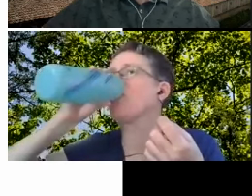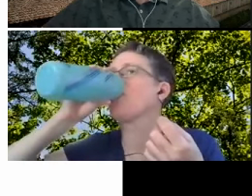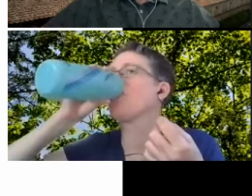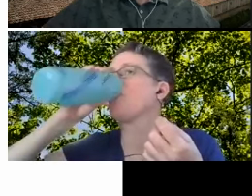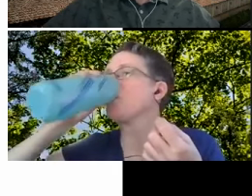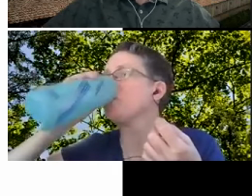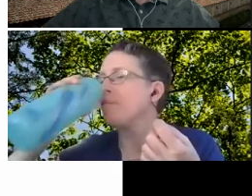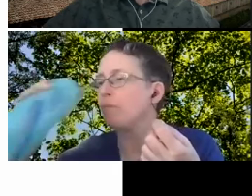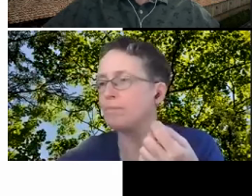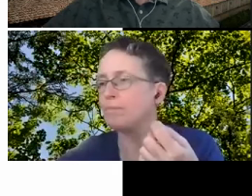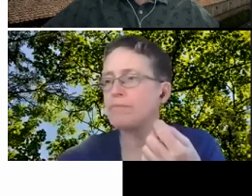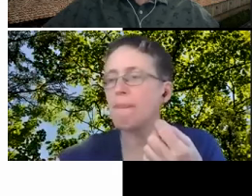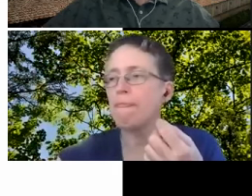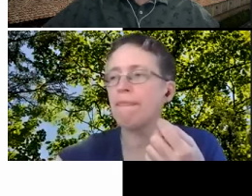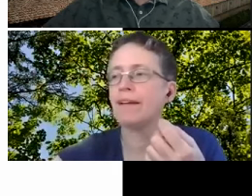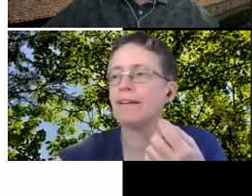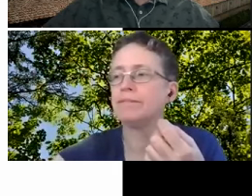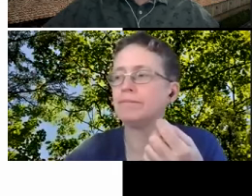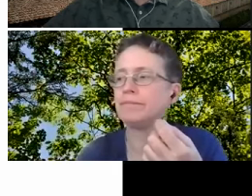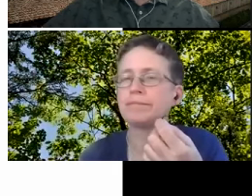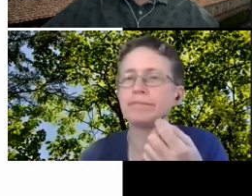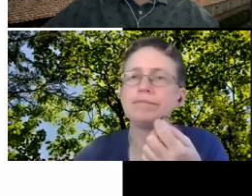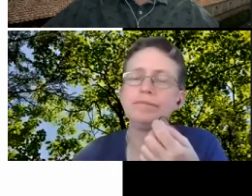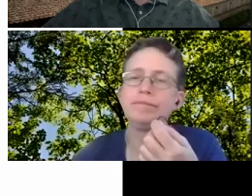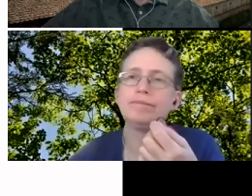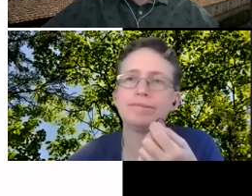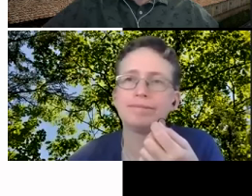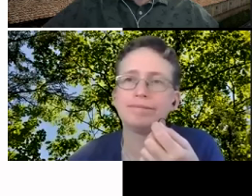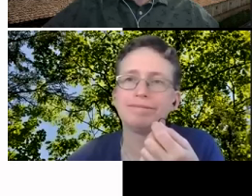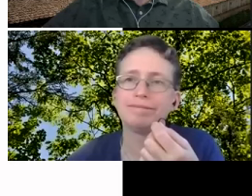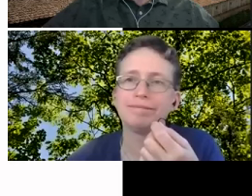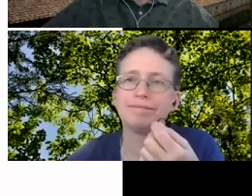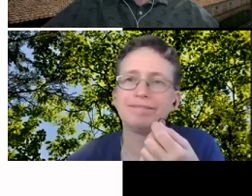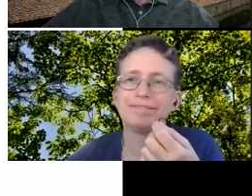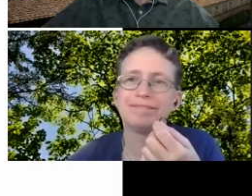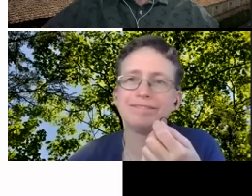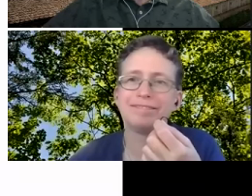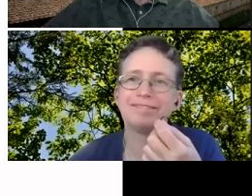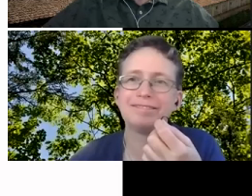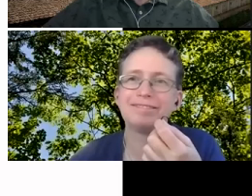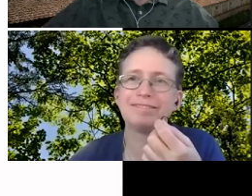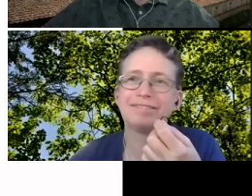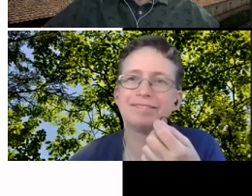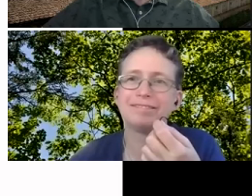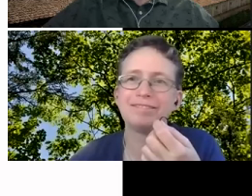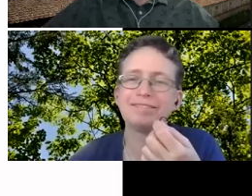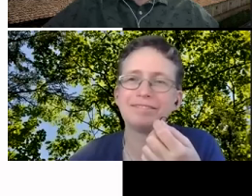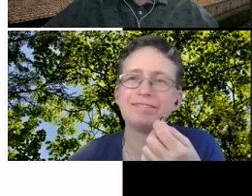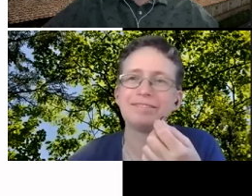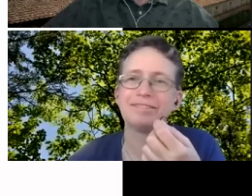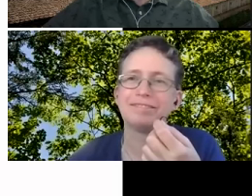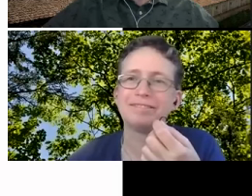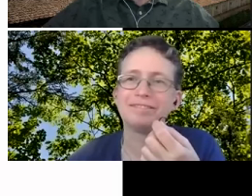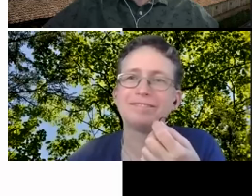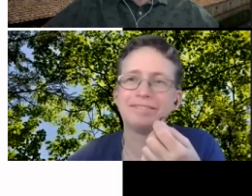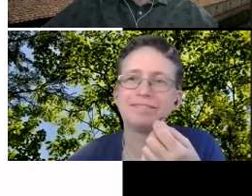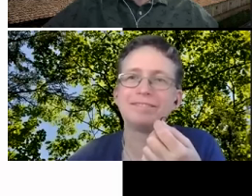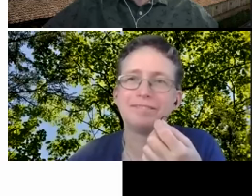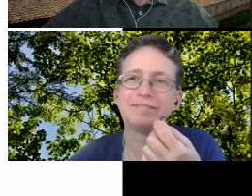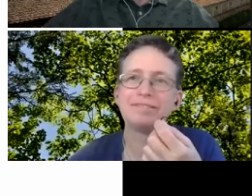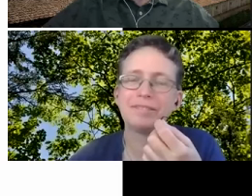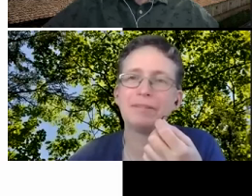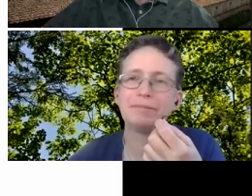mean, when I'm doing my habitat surveys in backyards, I only really need to do them for maybe 1 year out of the 3, because they don't really change